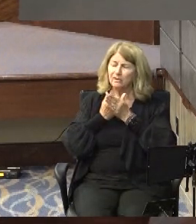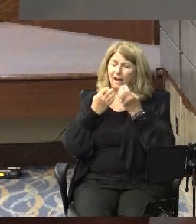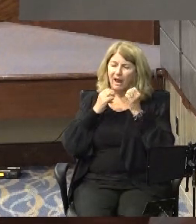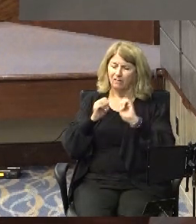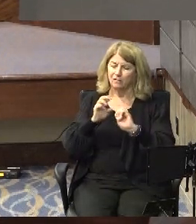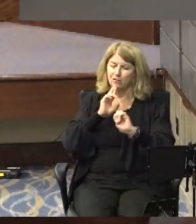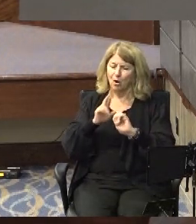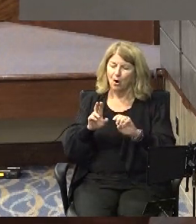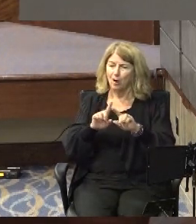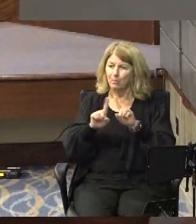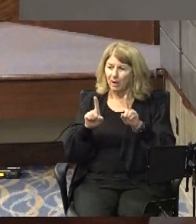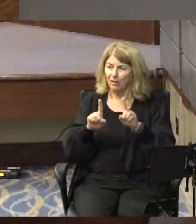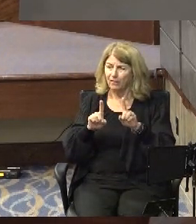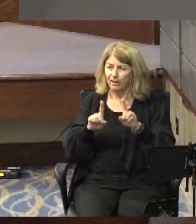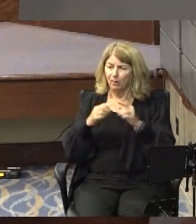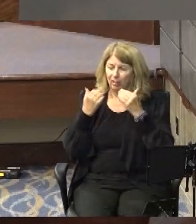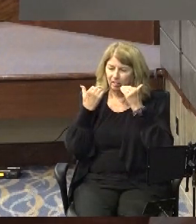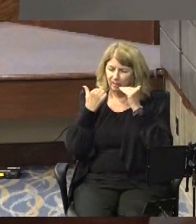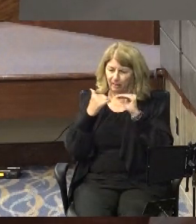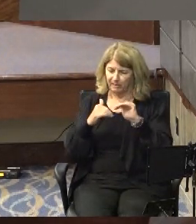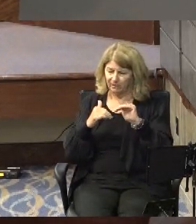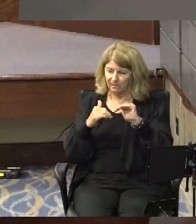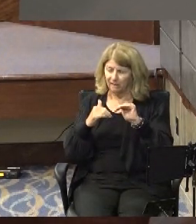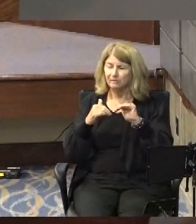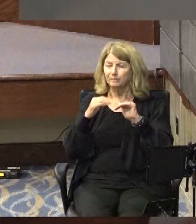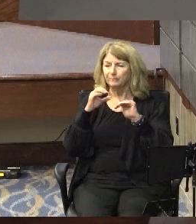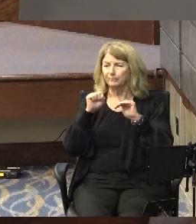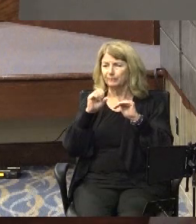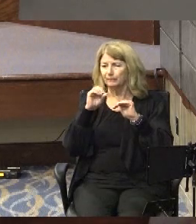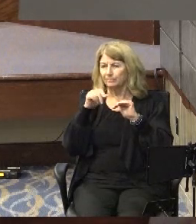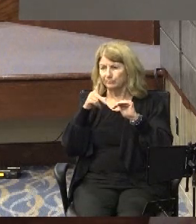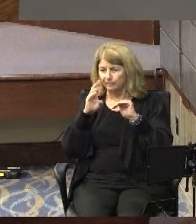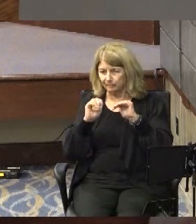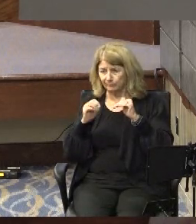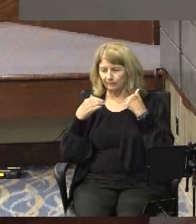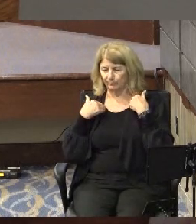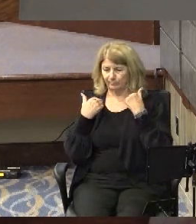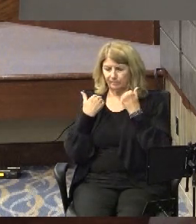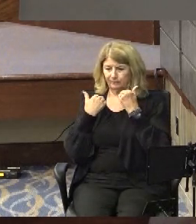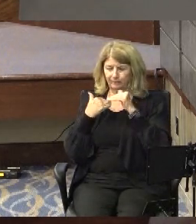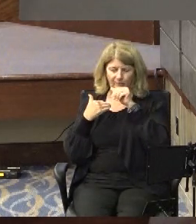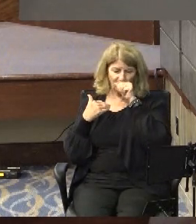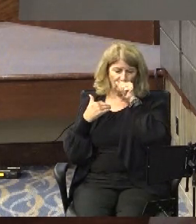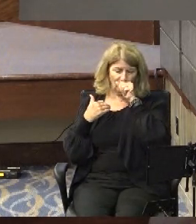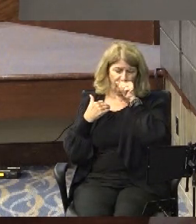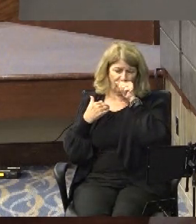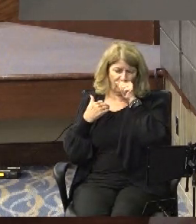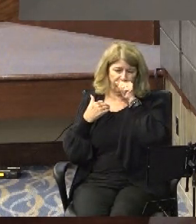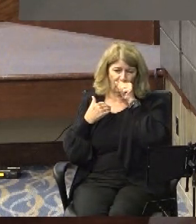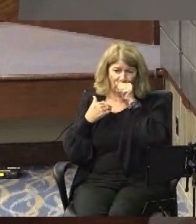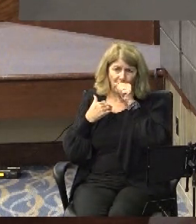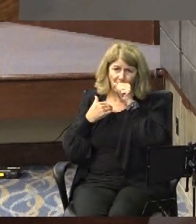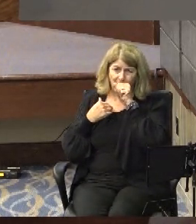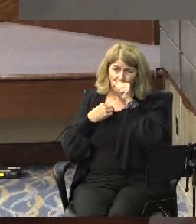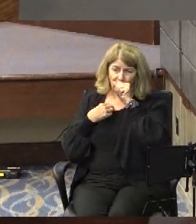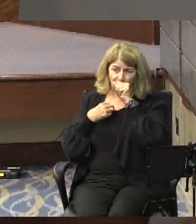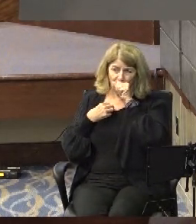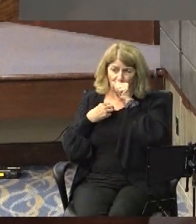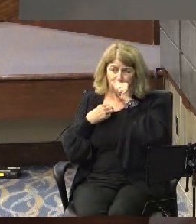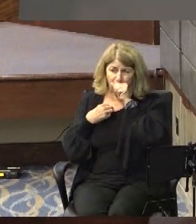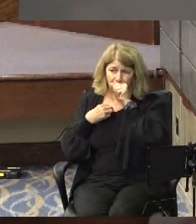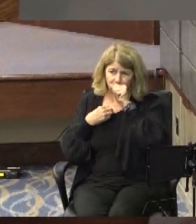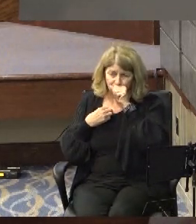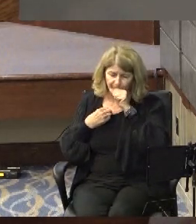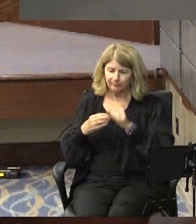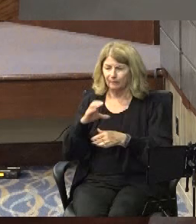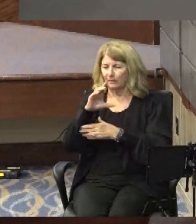however, they are rather limited in scope. They have little impact on the biggest issue of our time, and that is climate change and